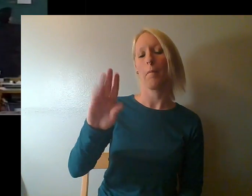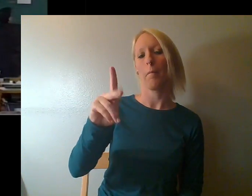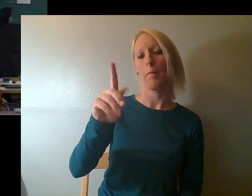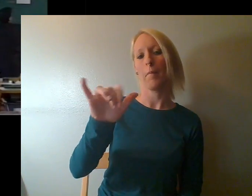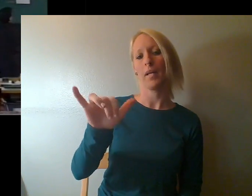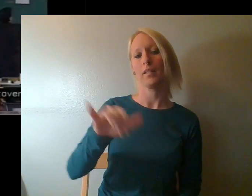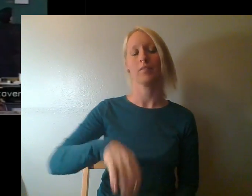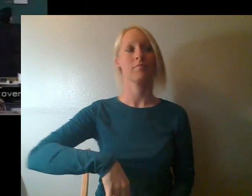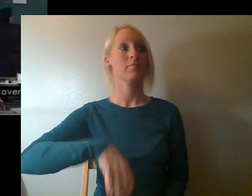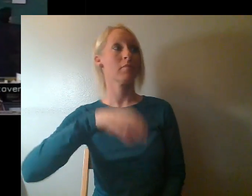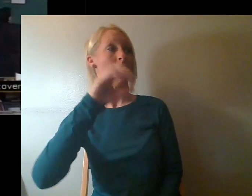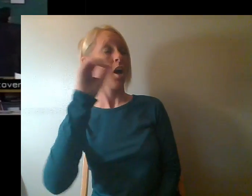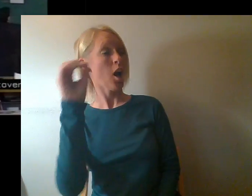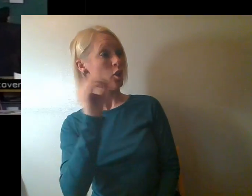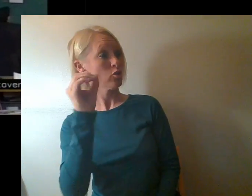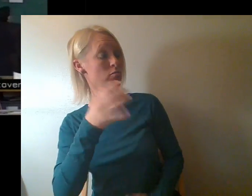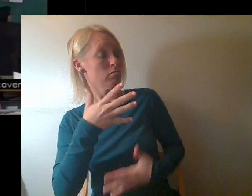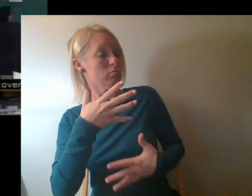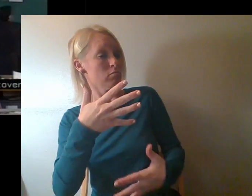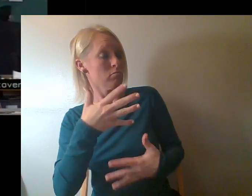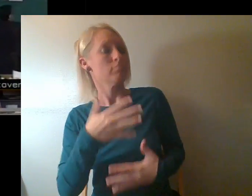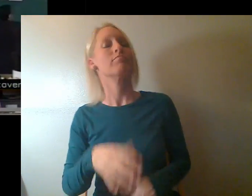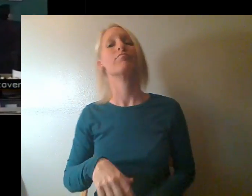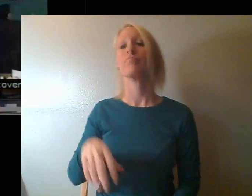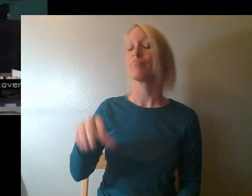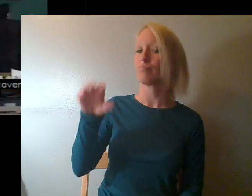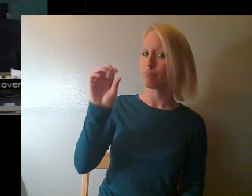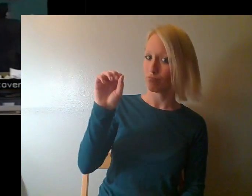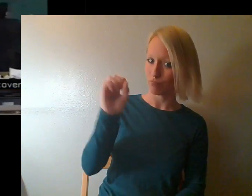And there'll be some leftover water.